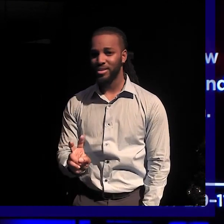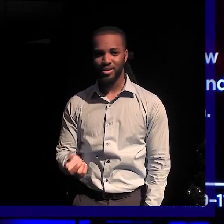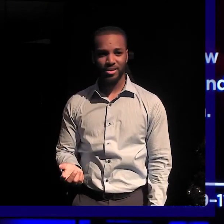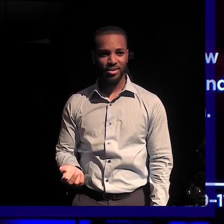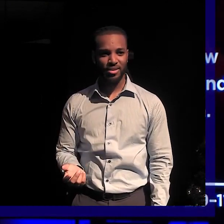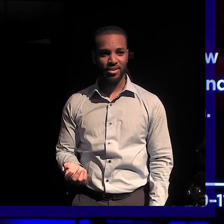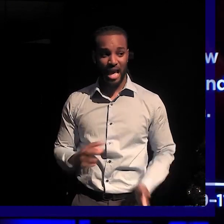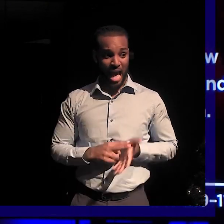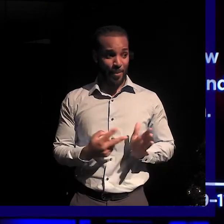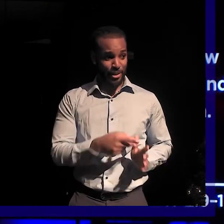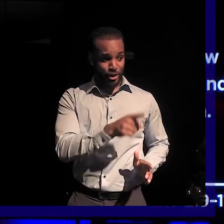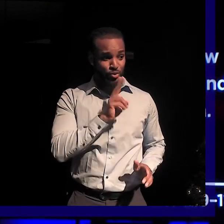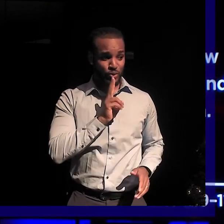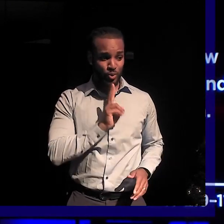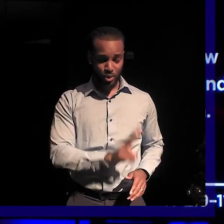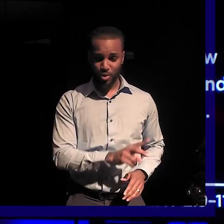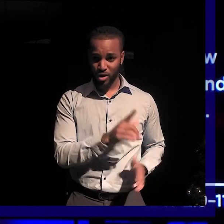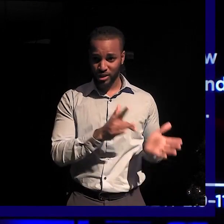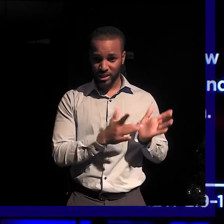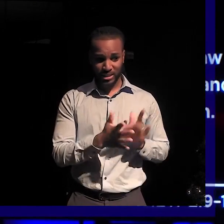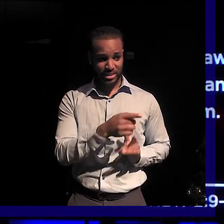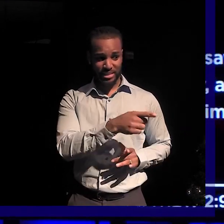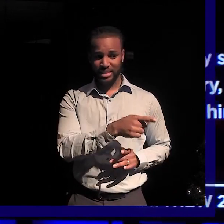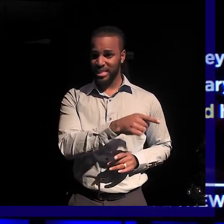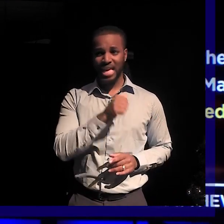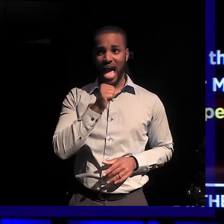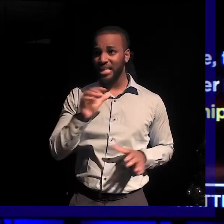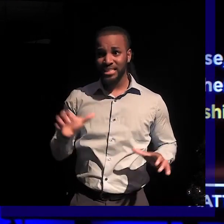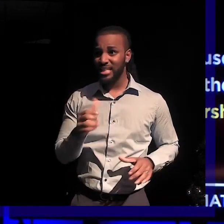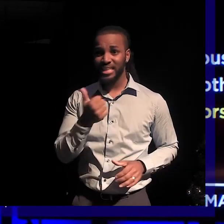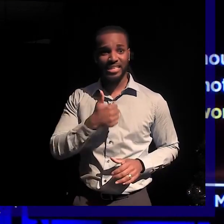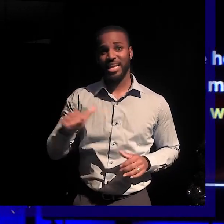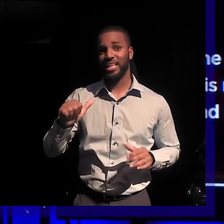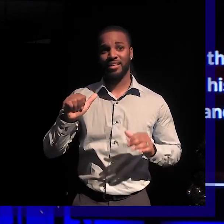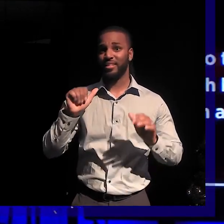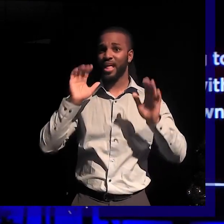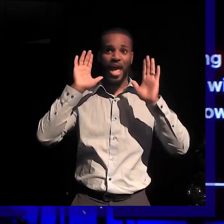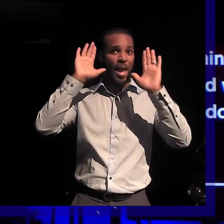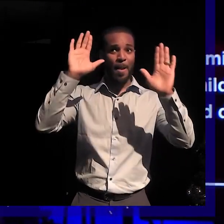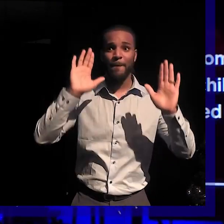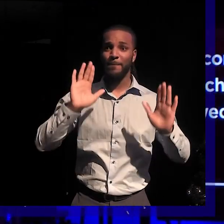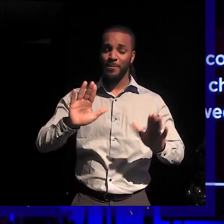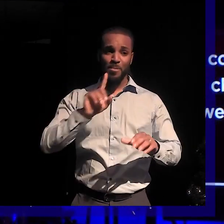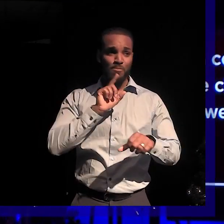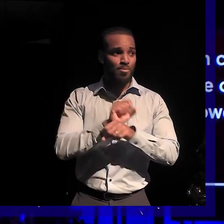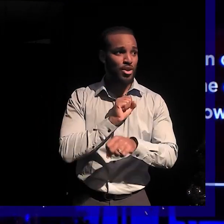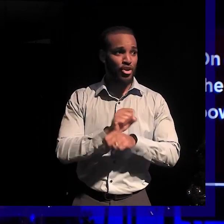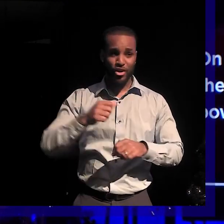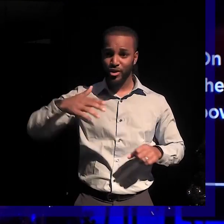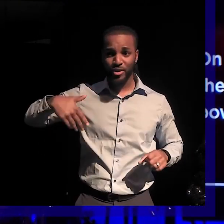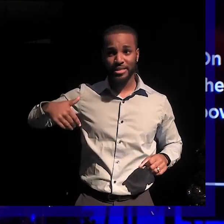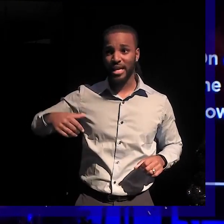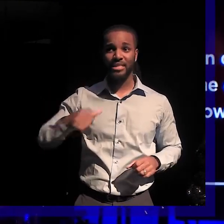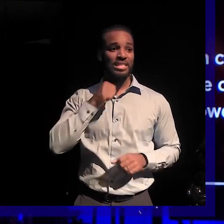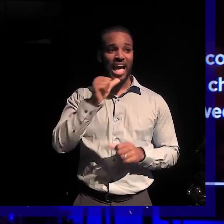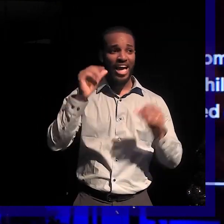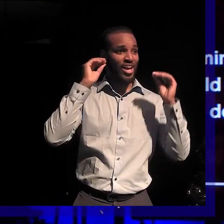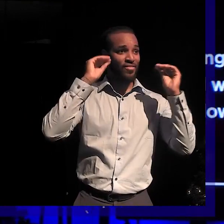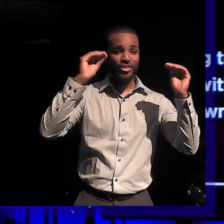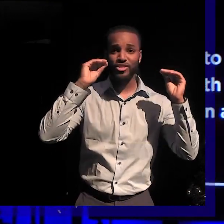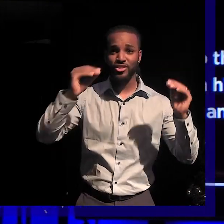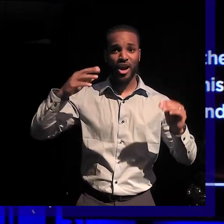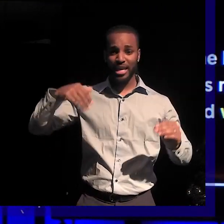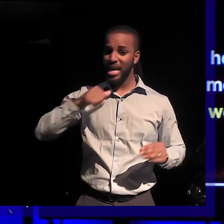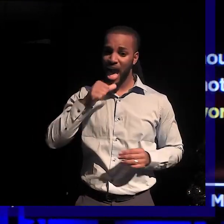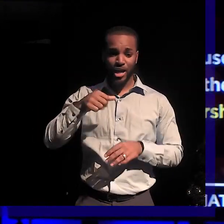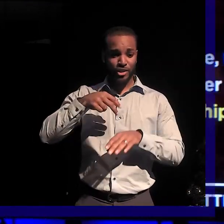I mean, this two-year-old, he had done no miracle yet. He had done no profound teaching yet. He had not